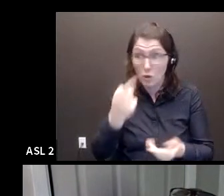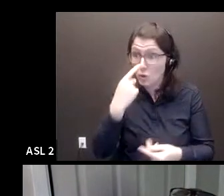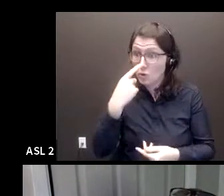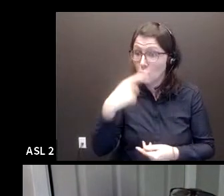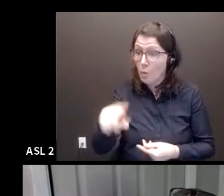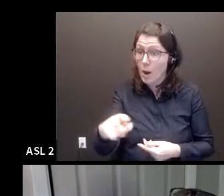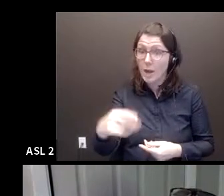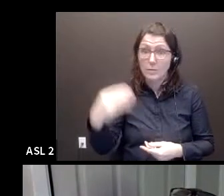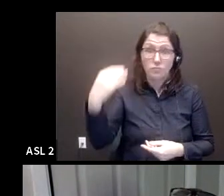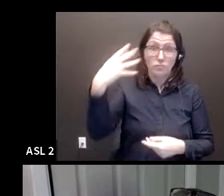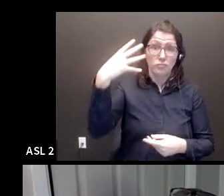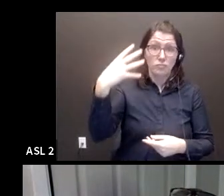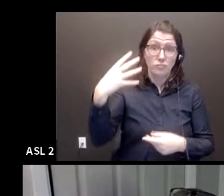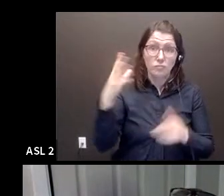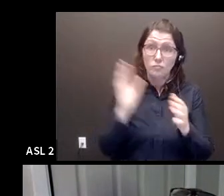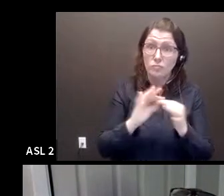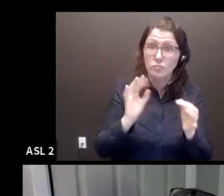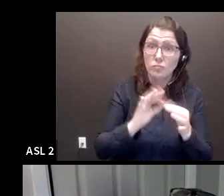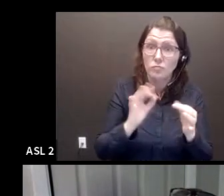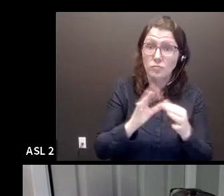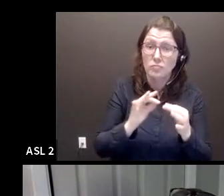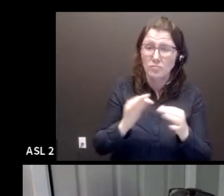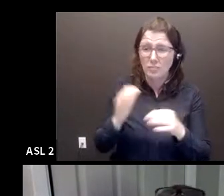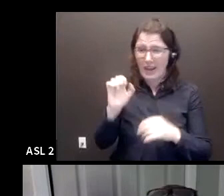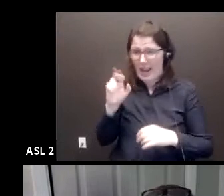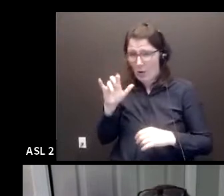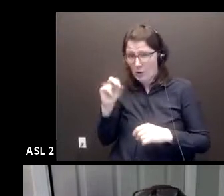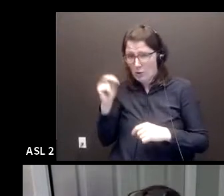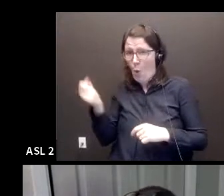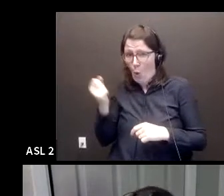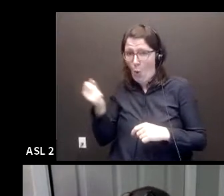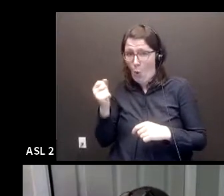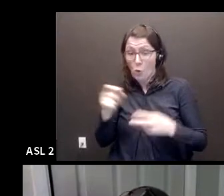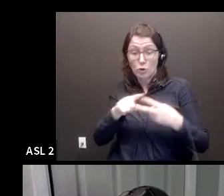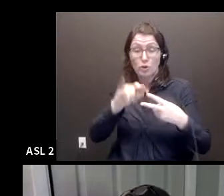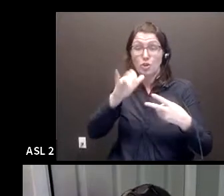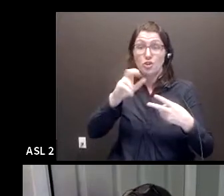we could uh try to get back to aaron after jen